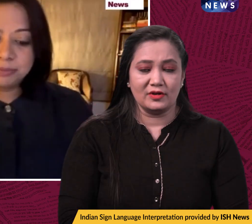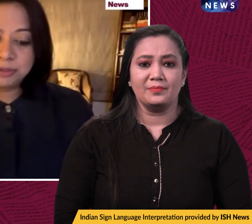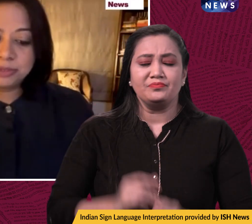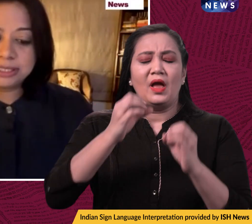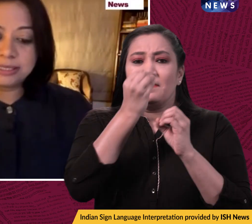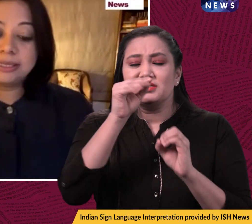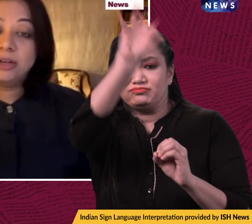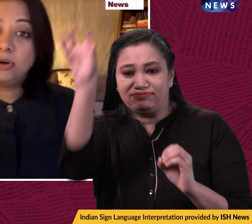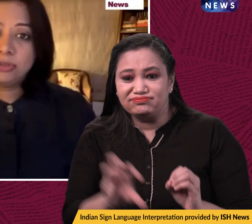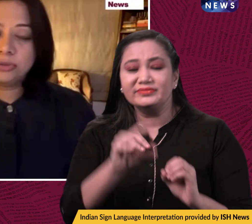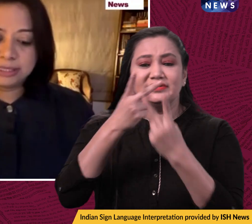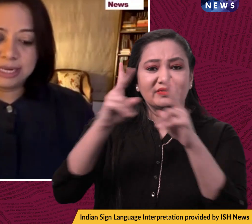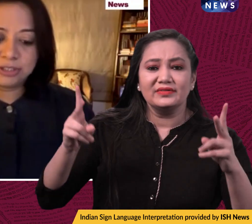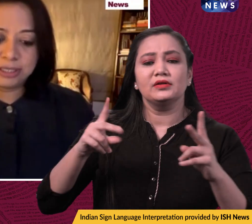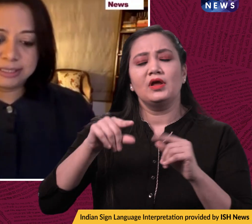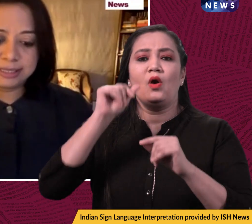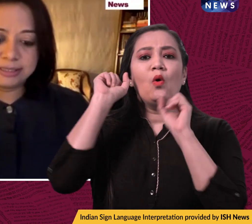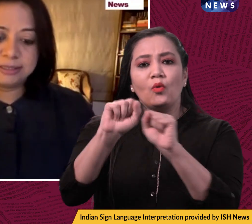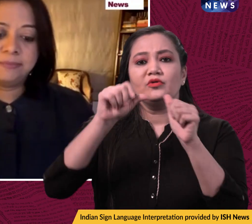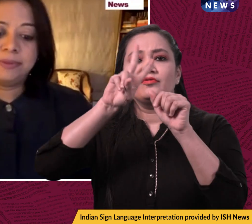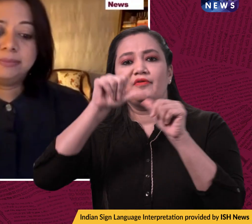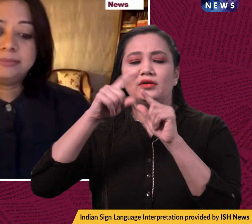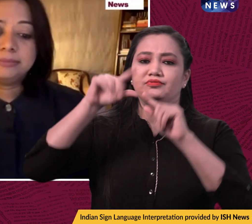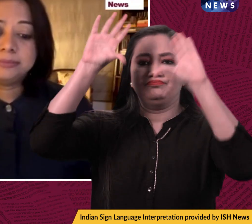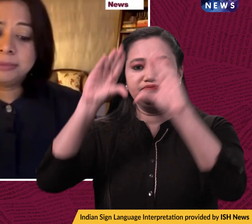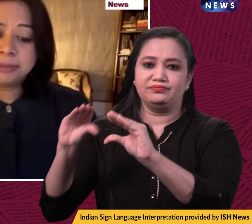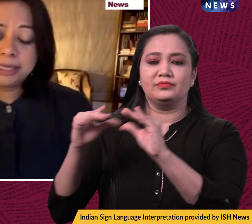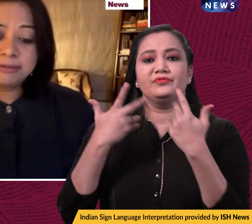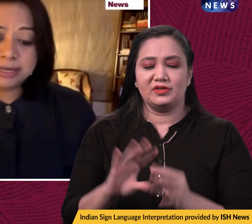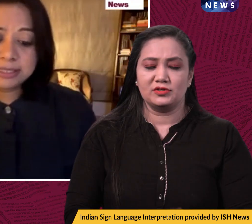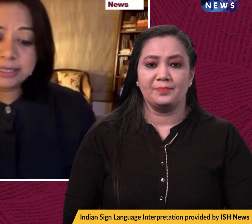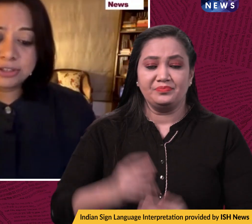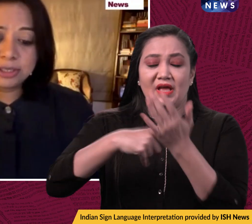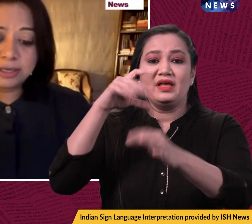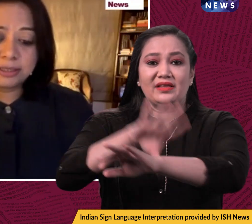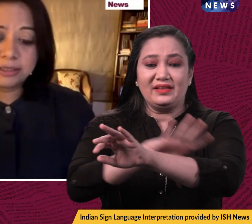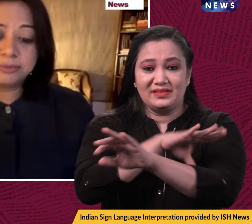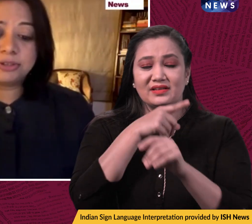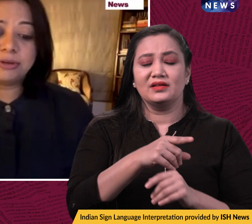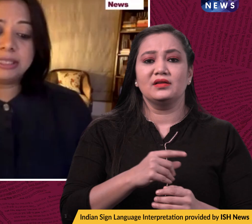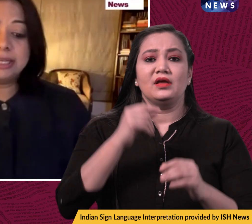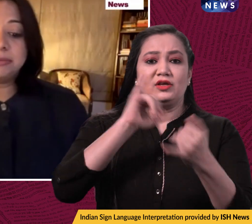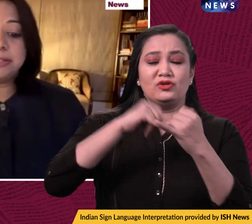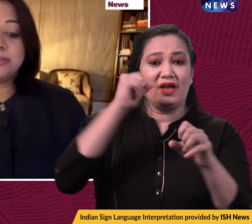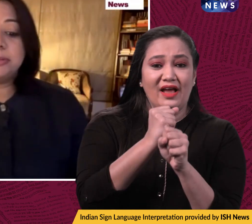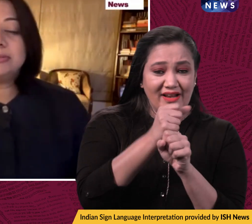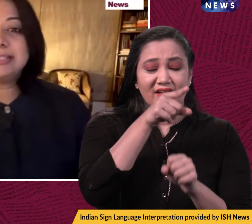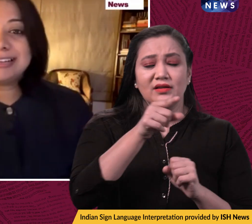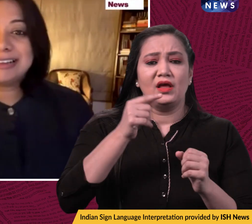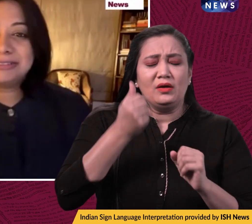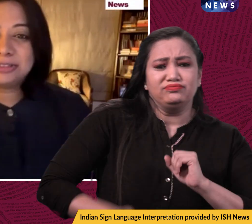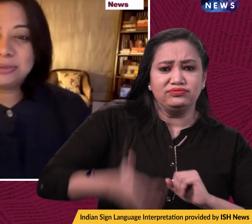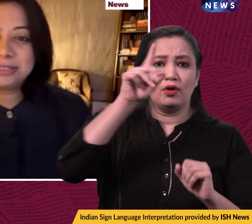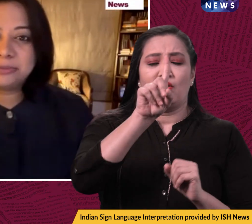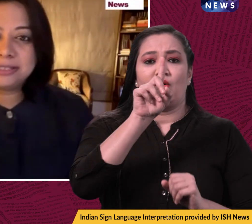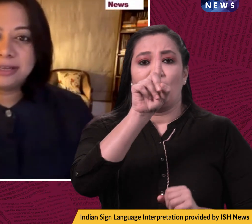several BJP-ruled states also slashed their taxes. Remember, in Rajasthan, Sri Ganganagar, which recorded the highest prices of petrol, it's